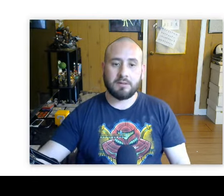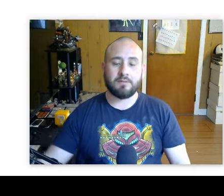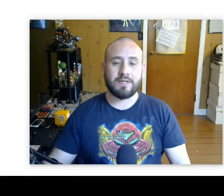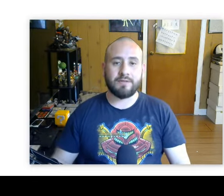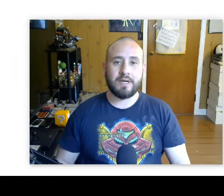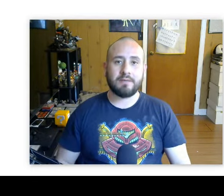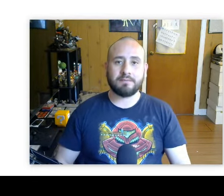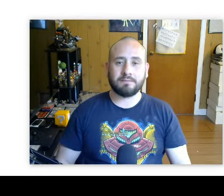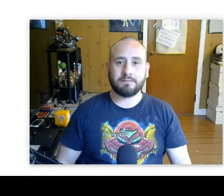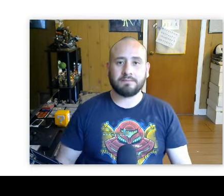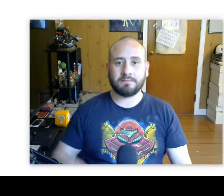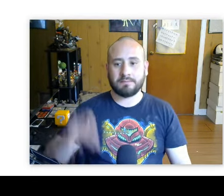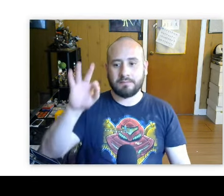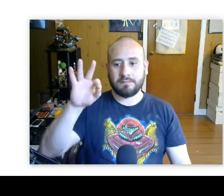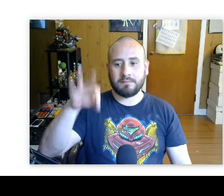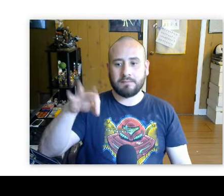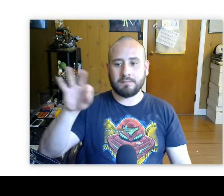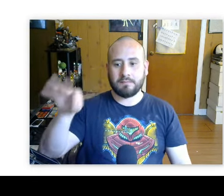french fry,